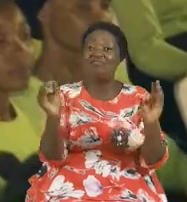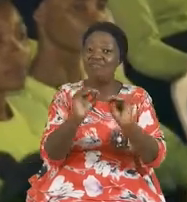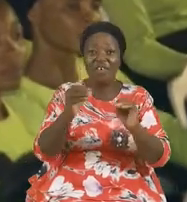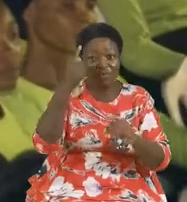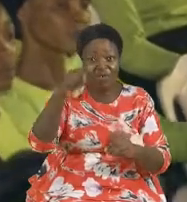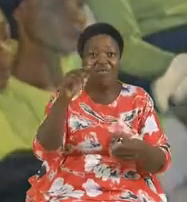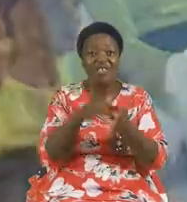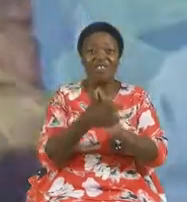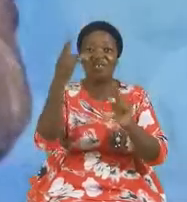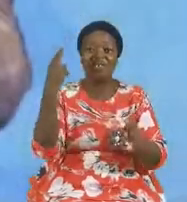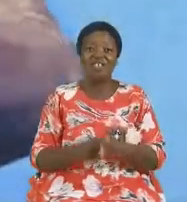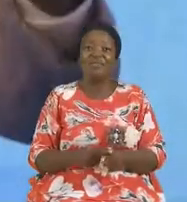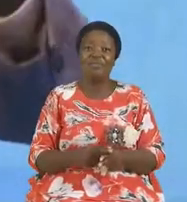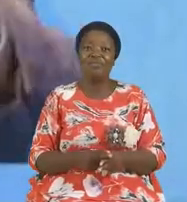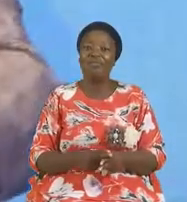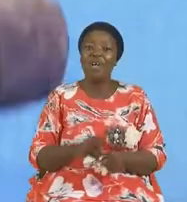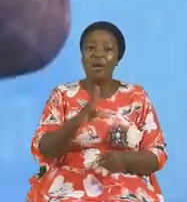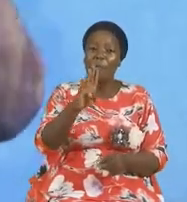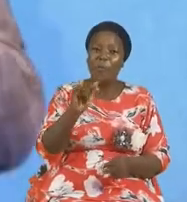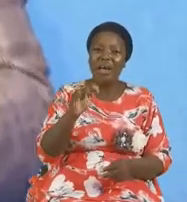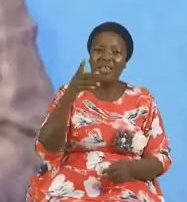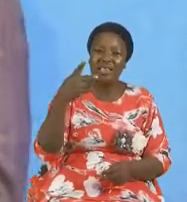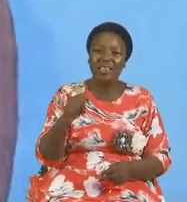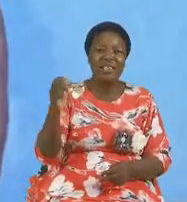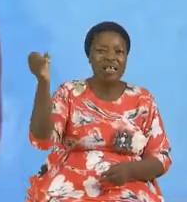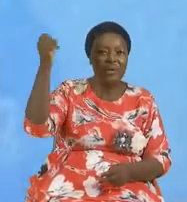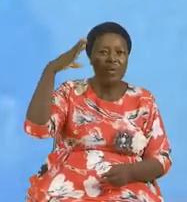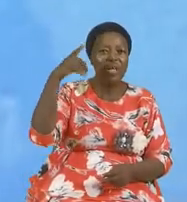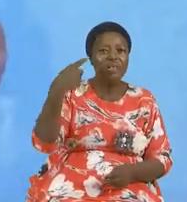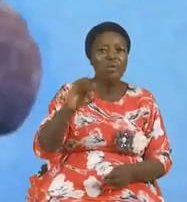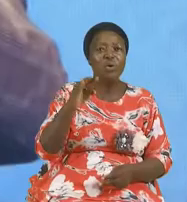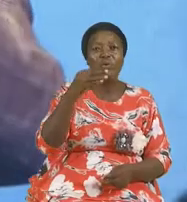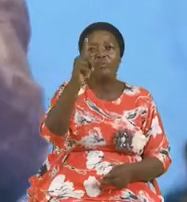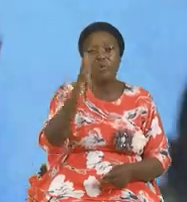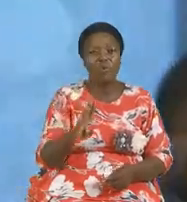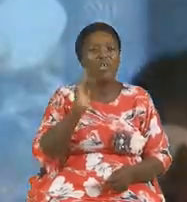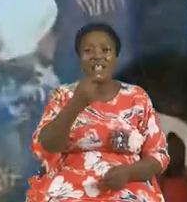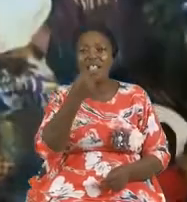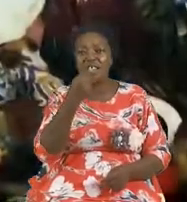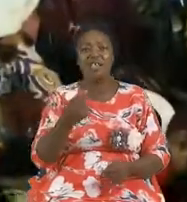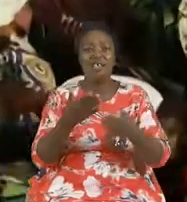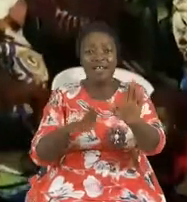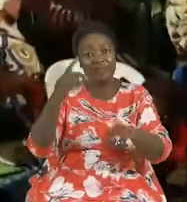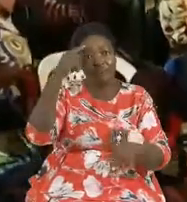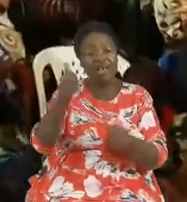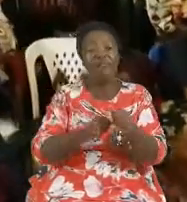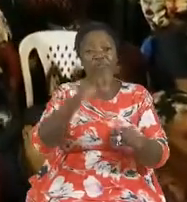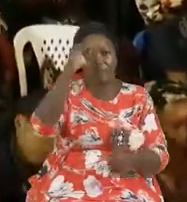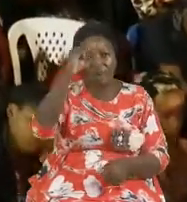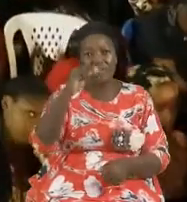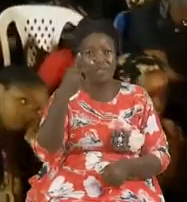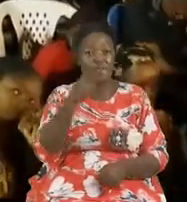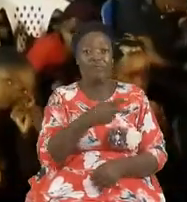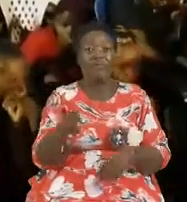in hellfire, no more, in Jesus' name. By the grace of God,